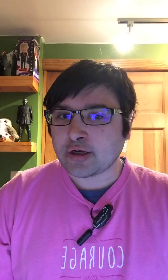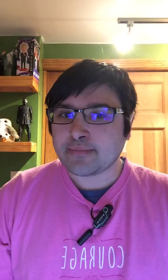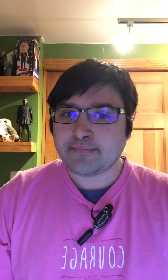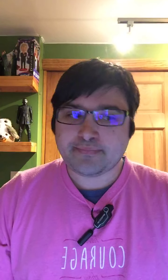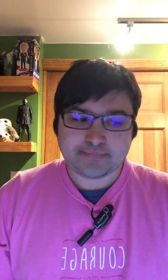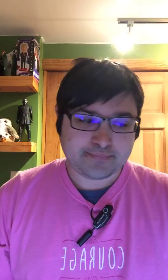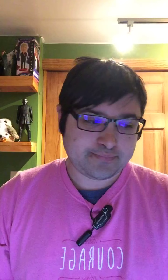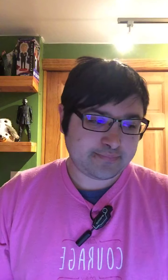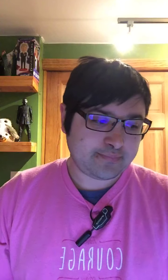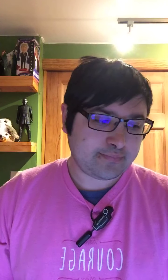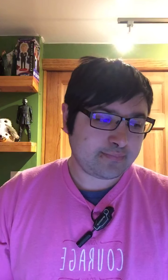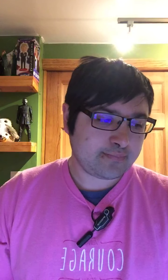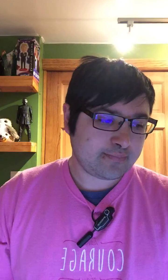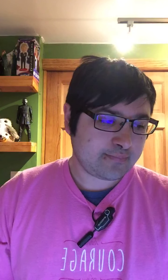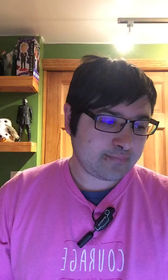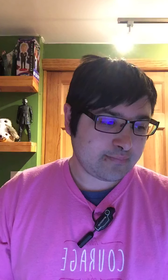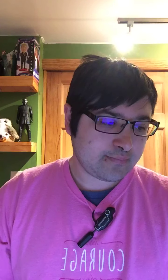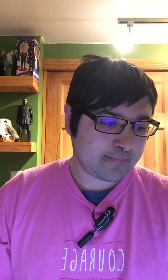earlier.